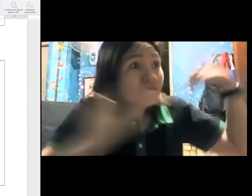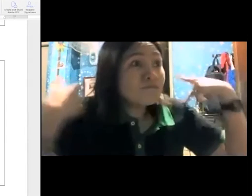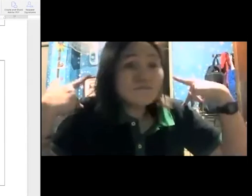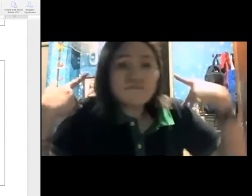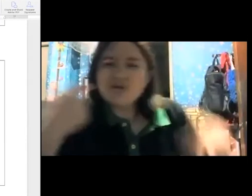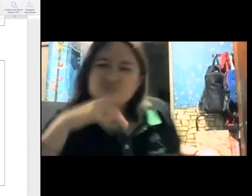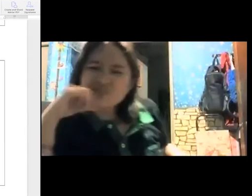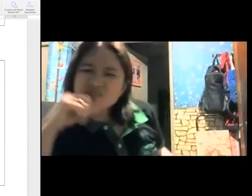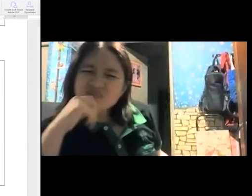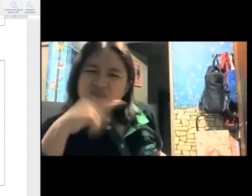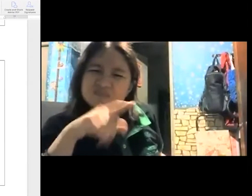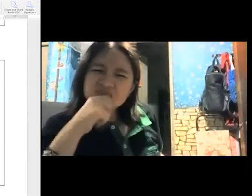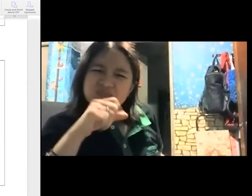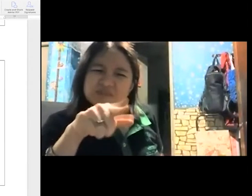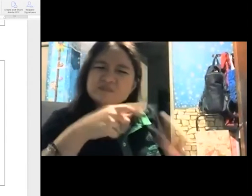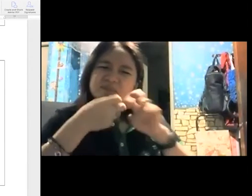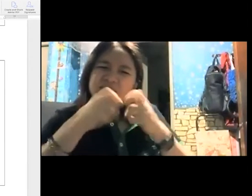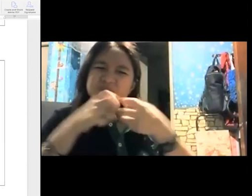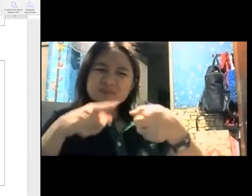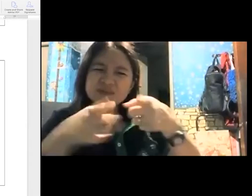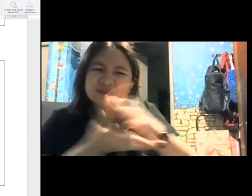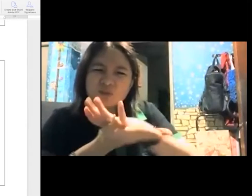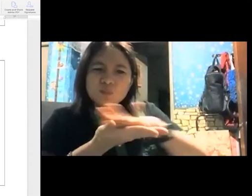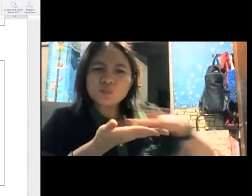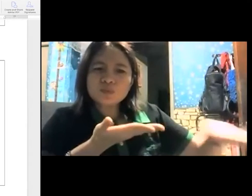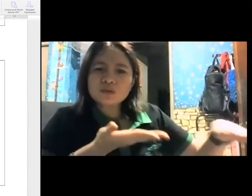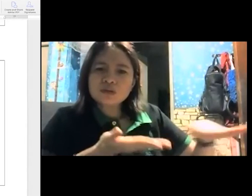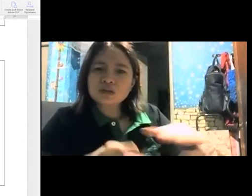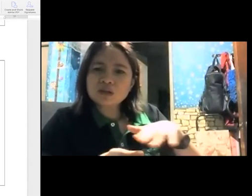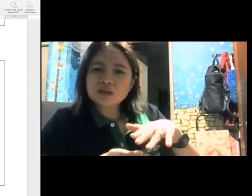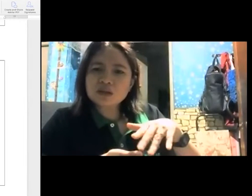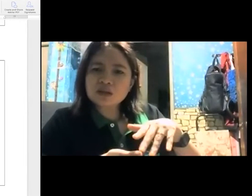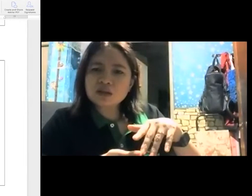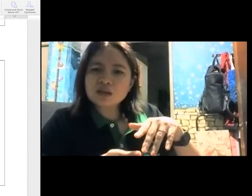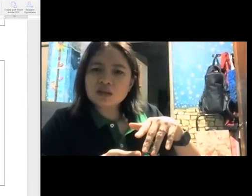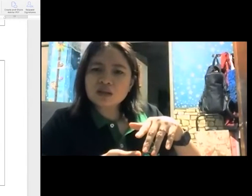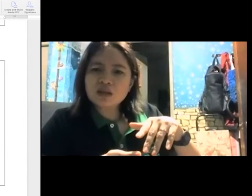means more like the prettiest. I think maybe we should